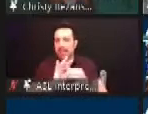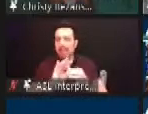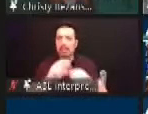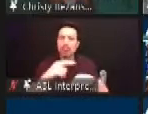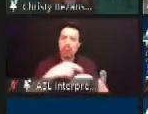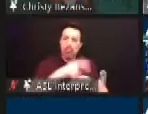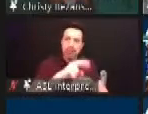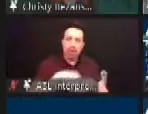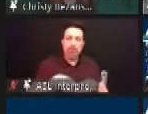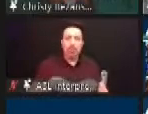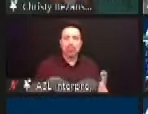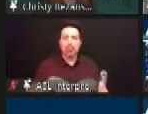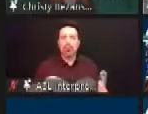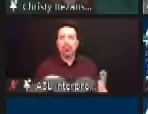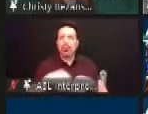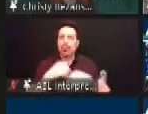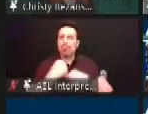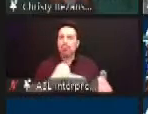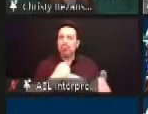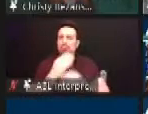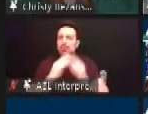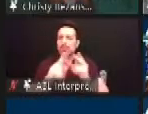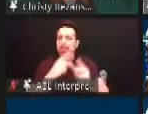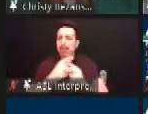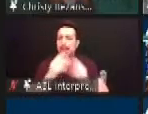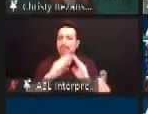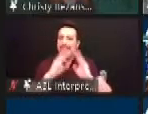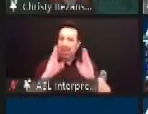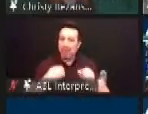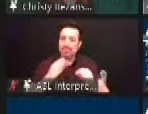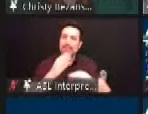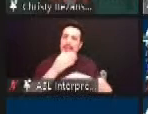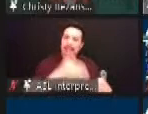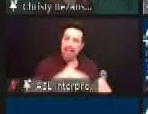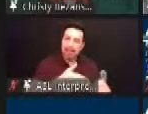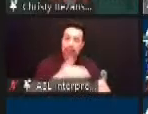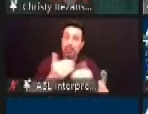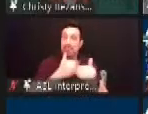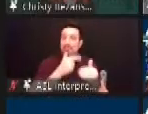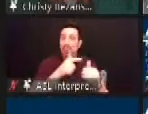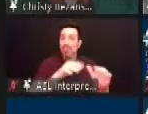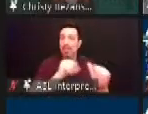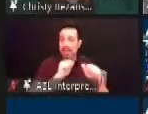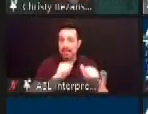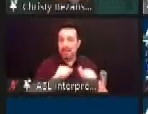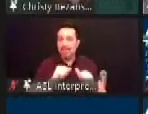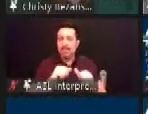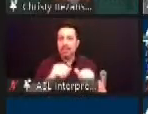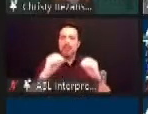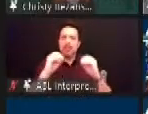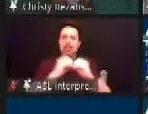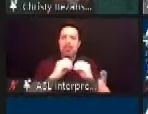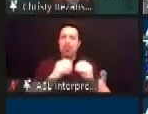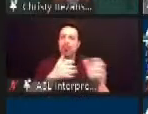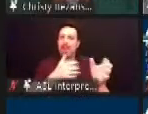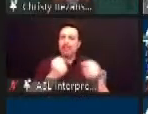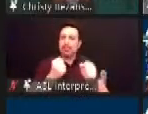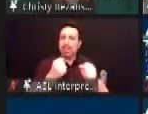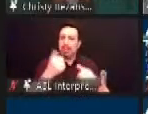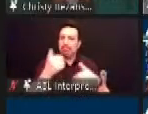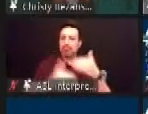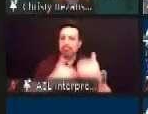refer and produce some type of housing before they leave, in a much more expedited way,